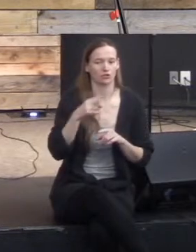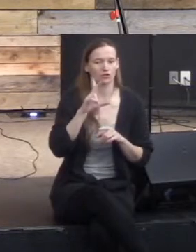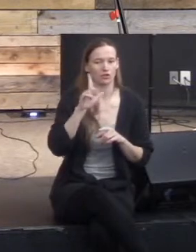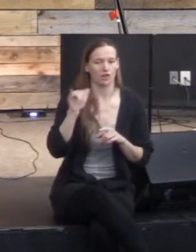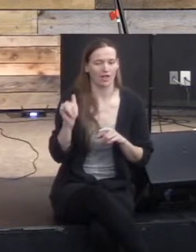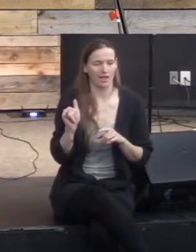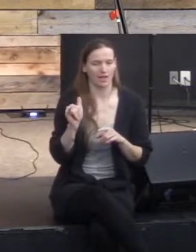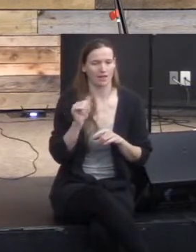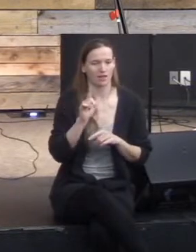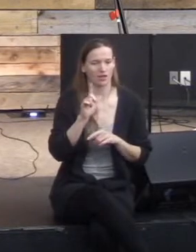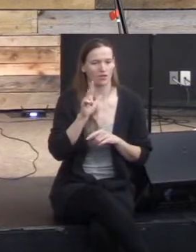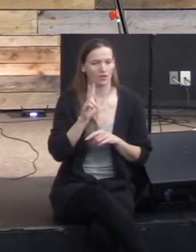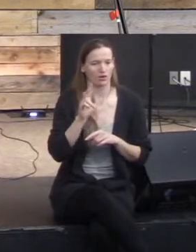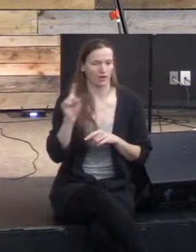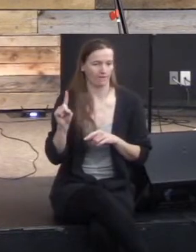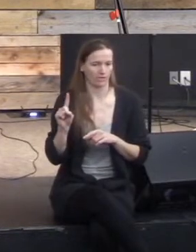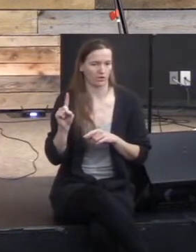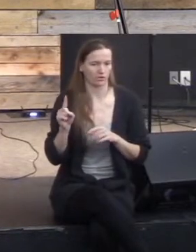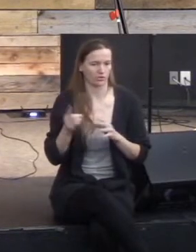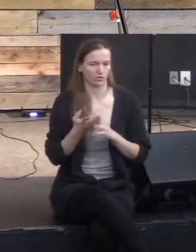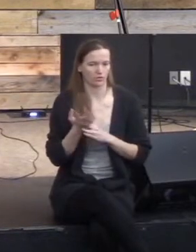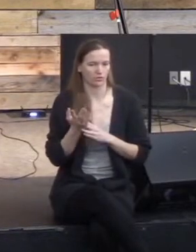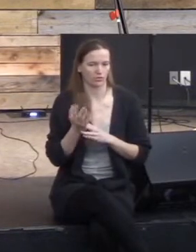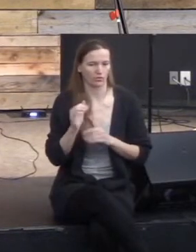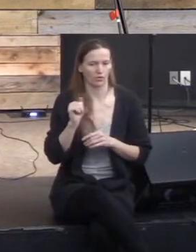7th. You can go to the